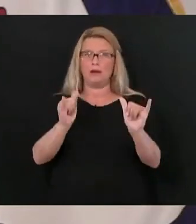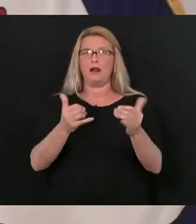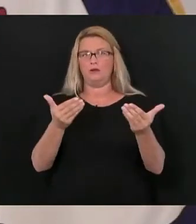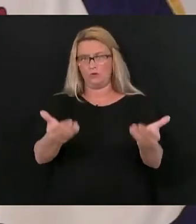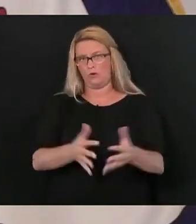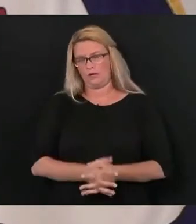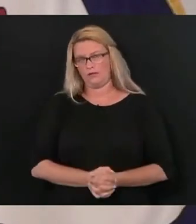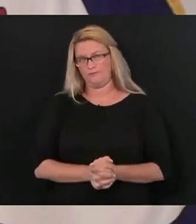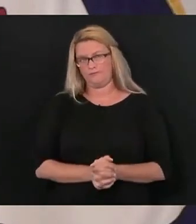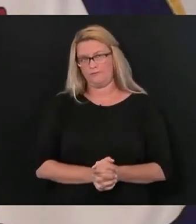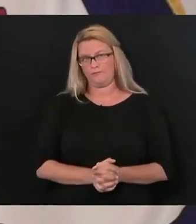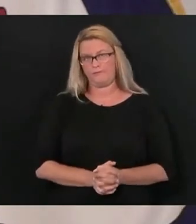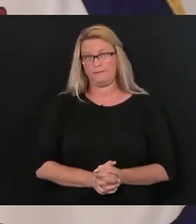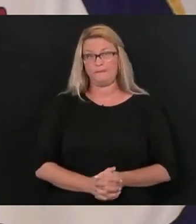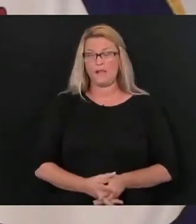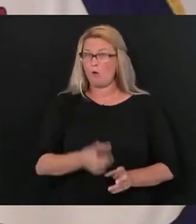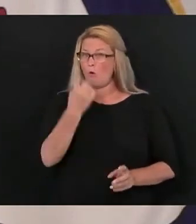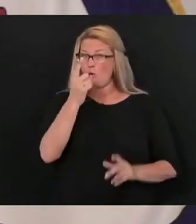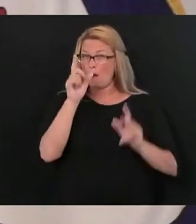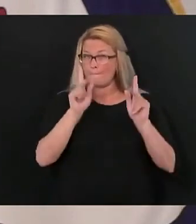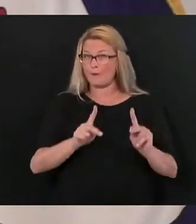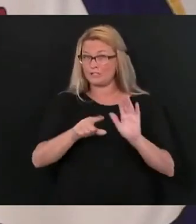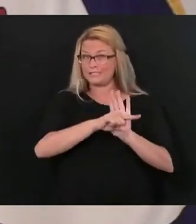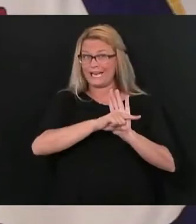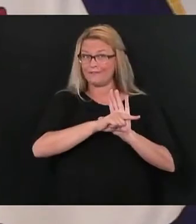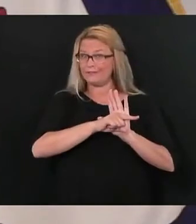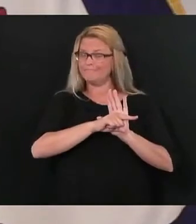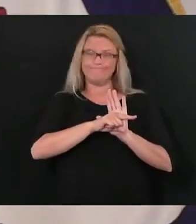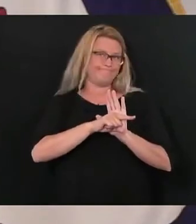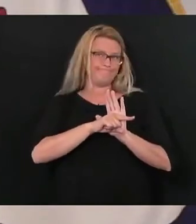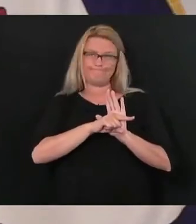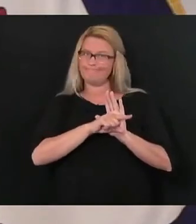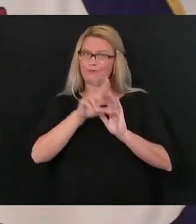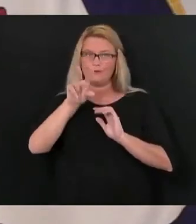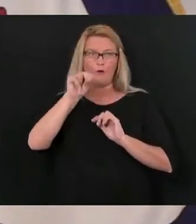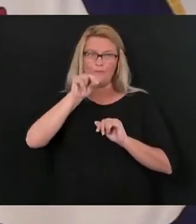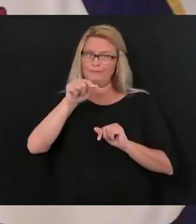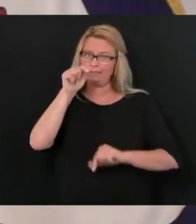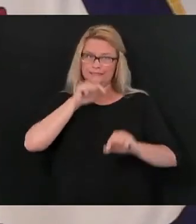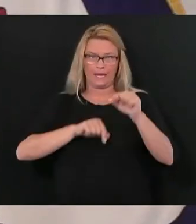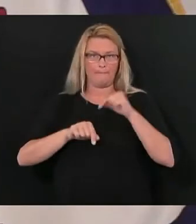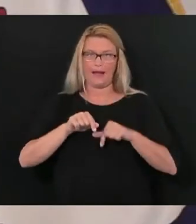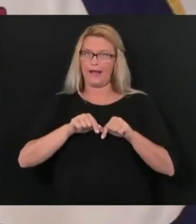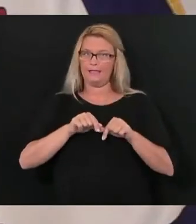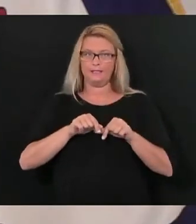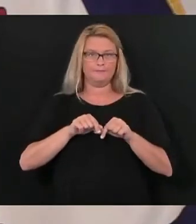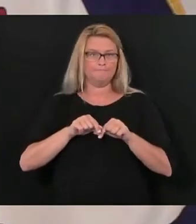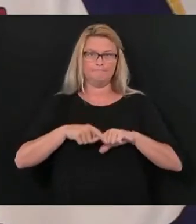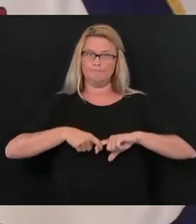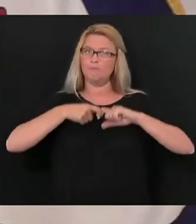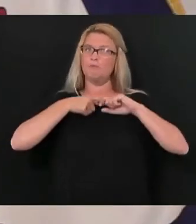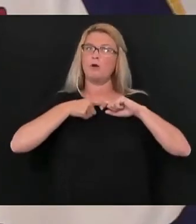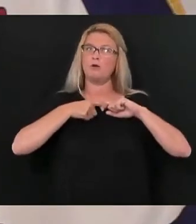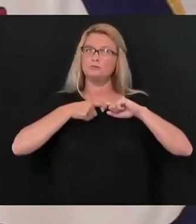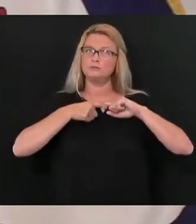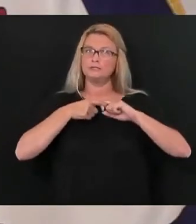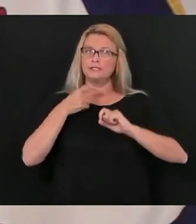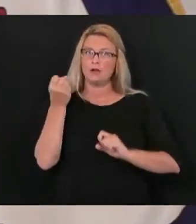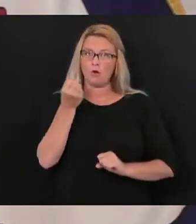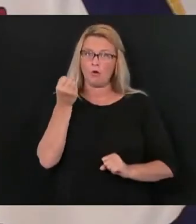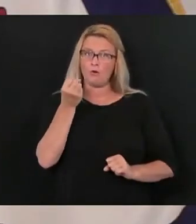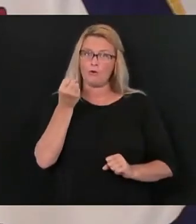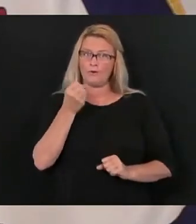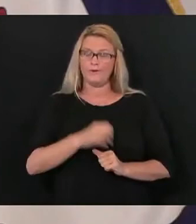If one person tests negative, we're going to have to step back and absolutely we're going to have to